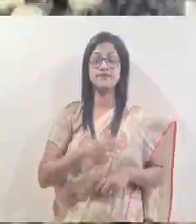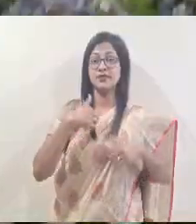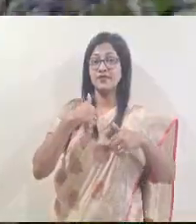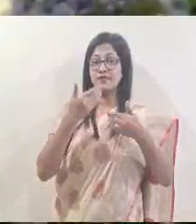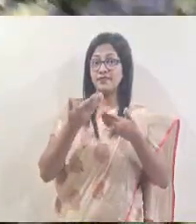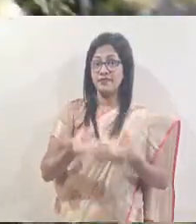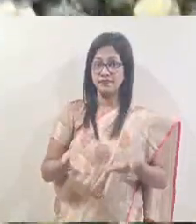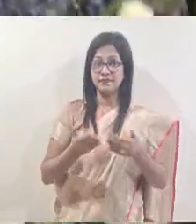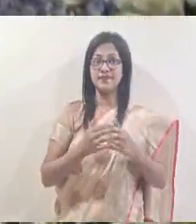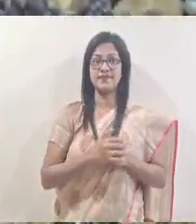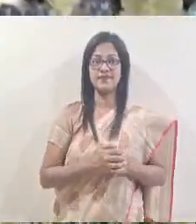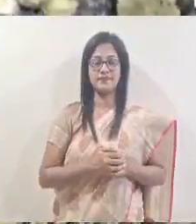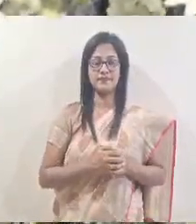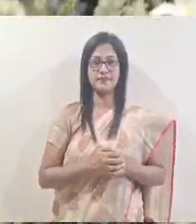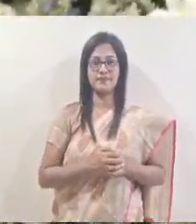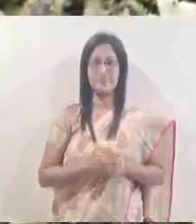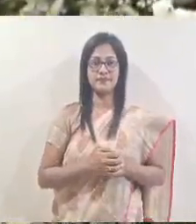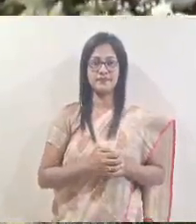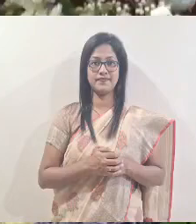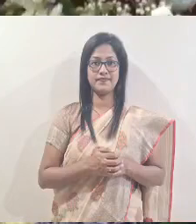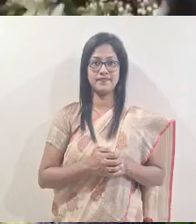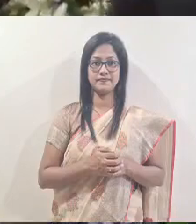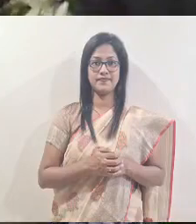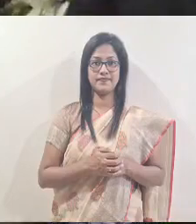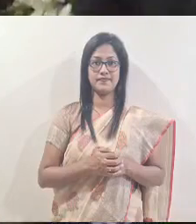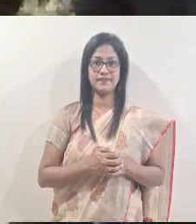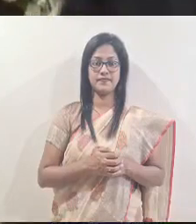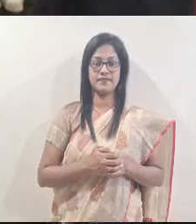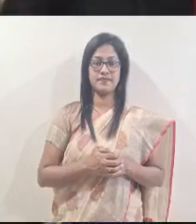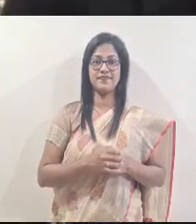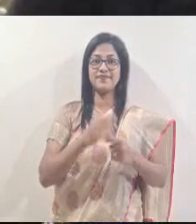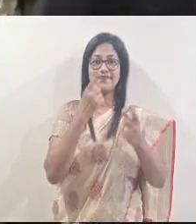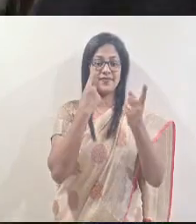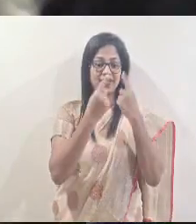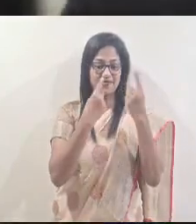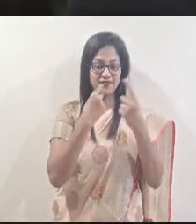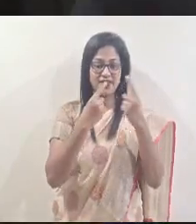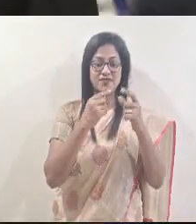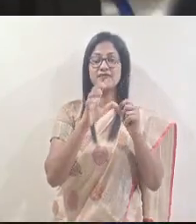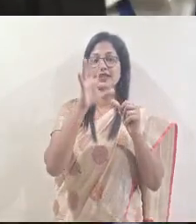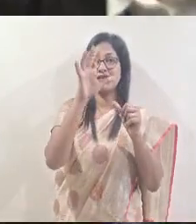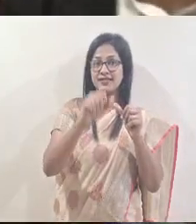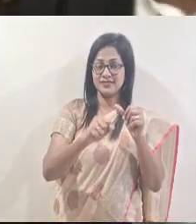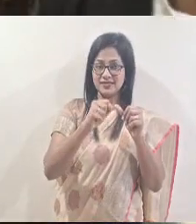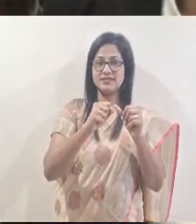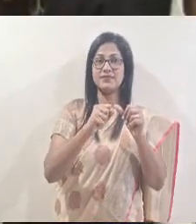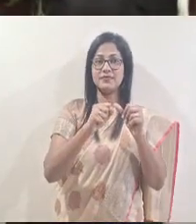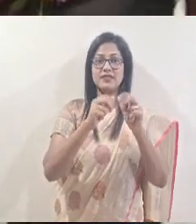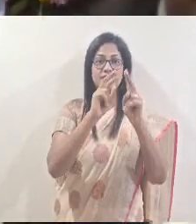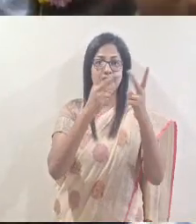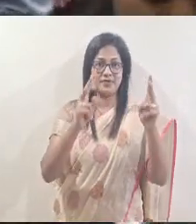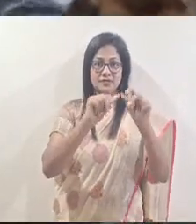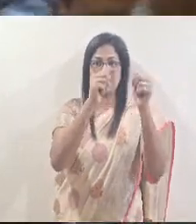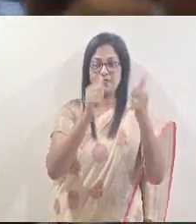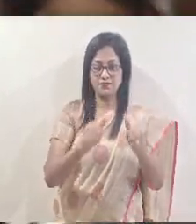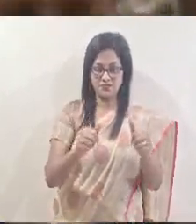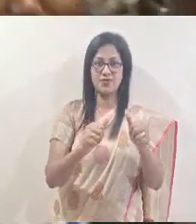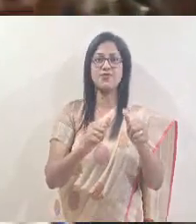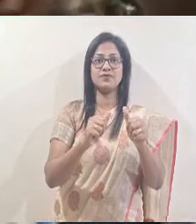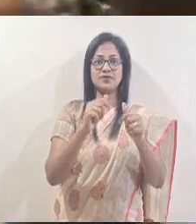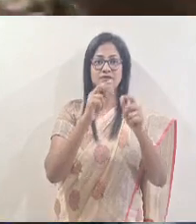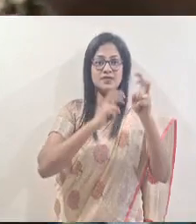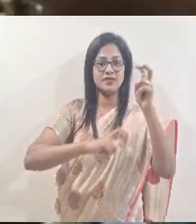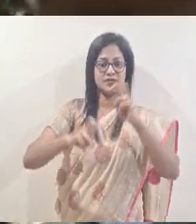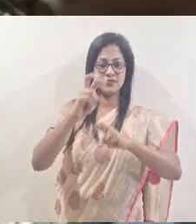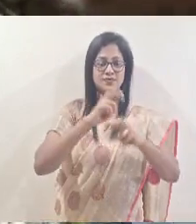that we have is on evaluating accessibility of a multimodal transportation hub, a